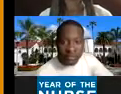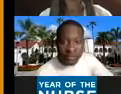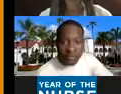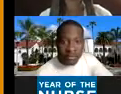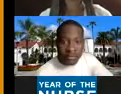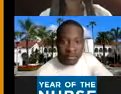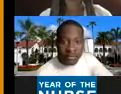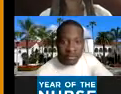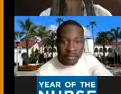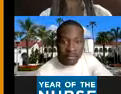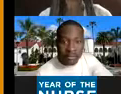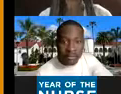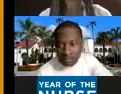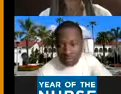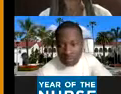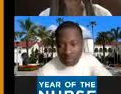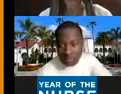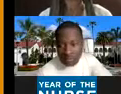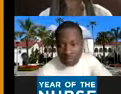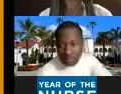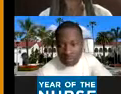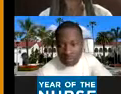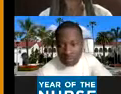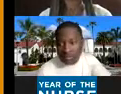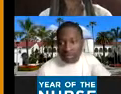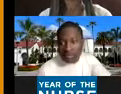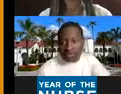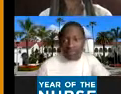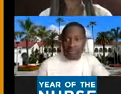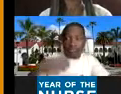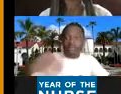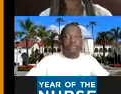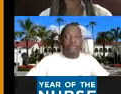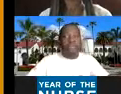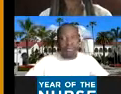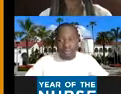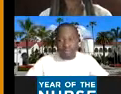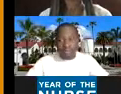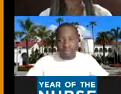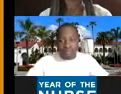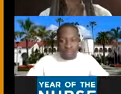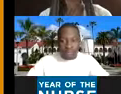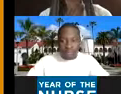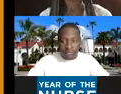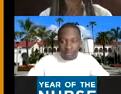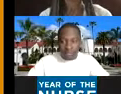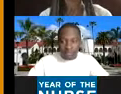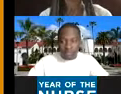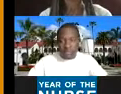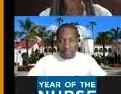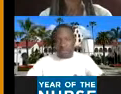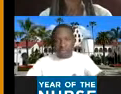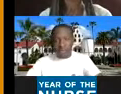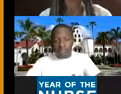they were not always called academic success programs. They were mentoring programs and a variety of